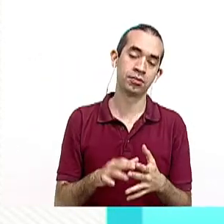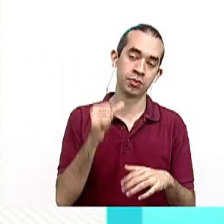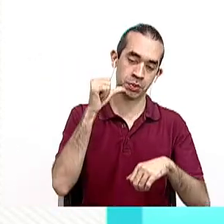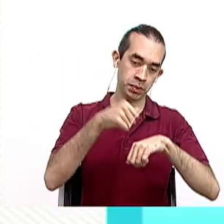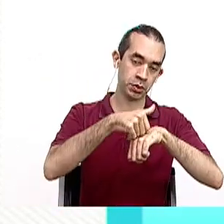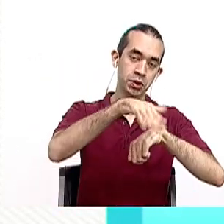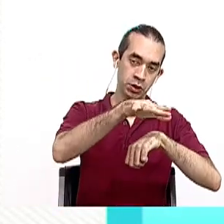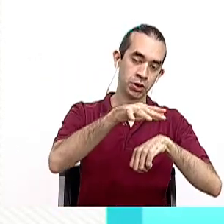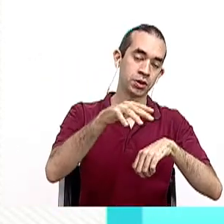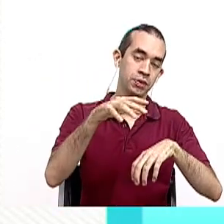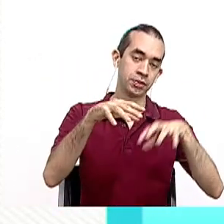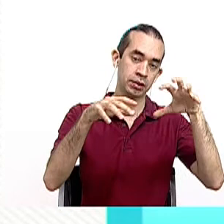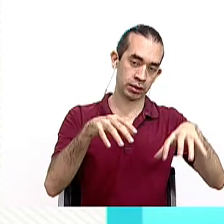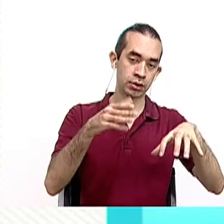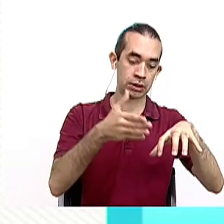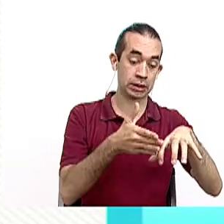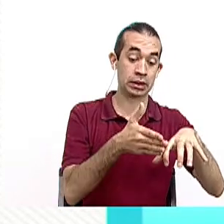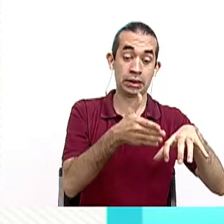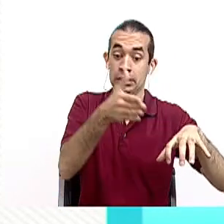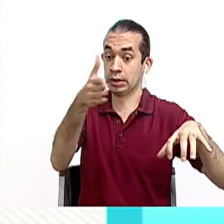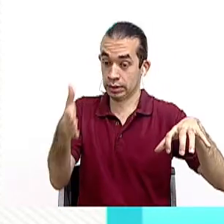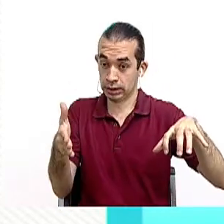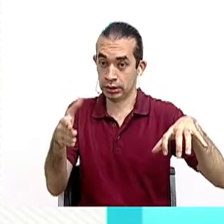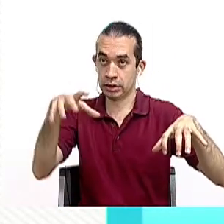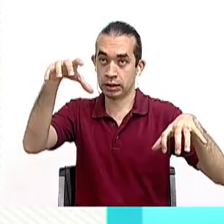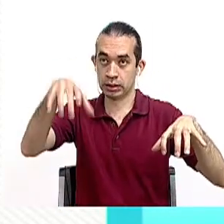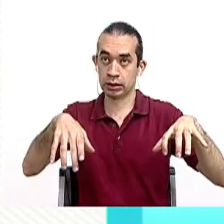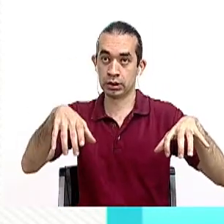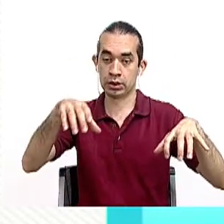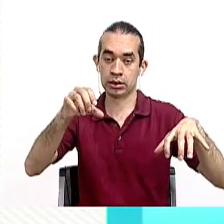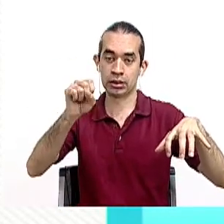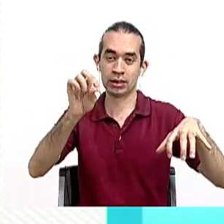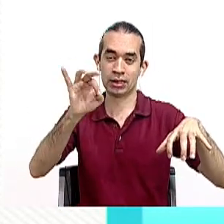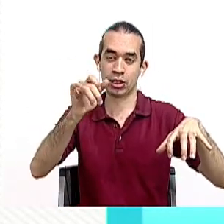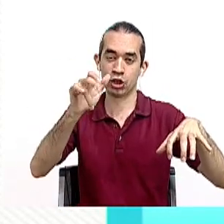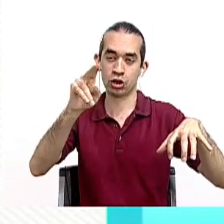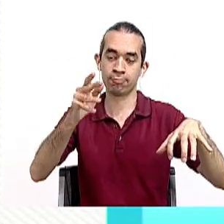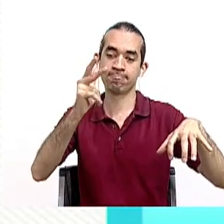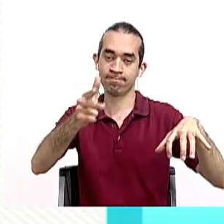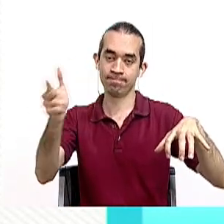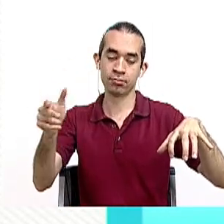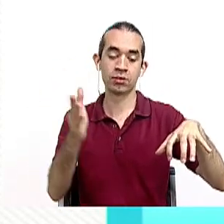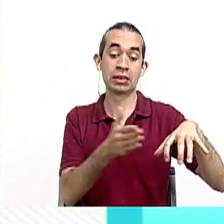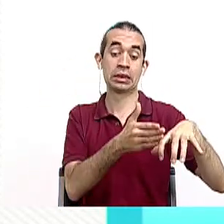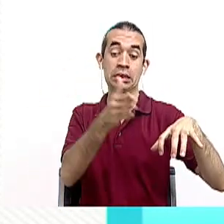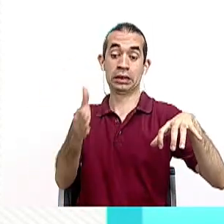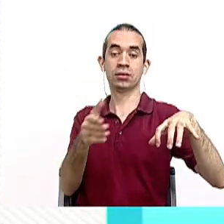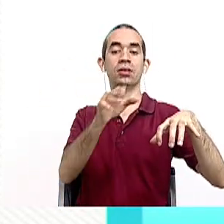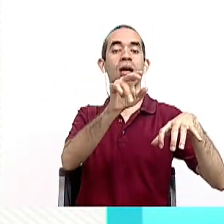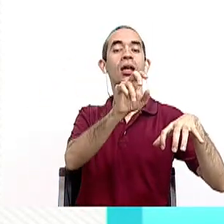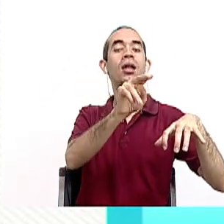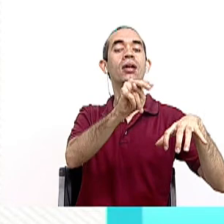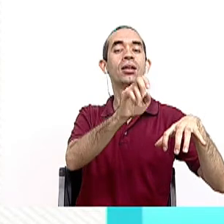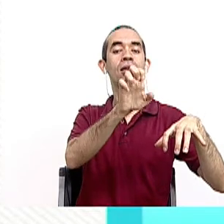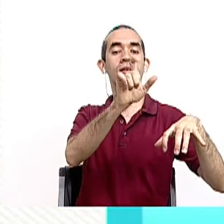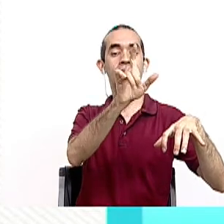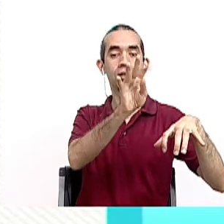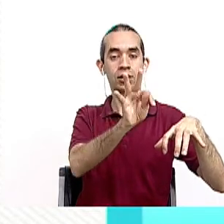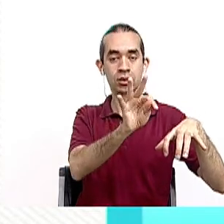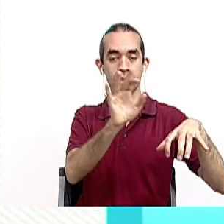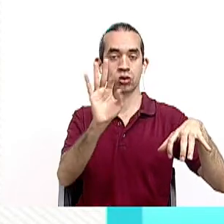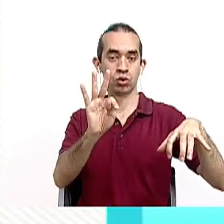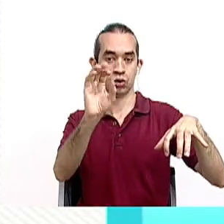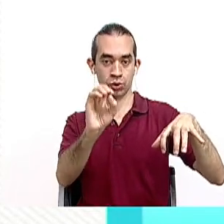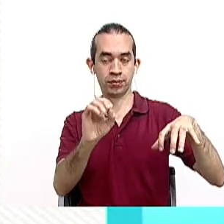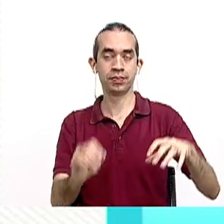a post office next to the station. Very good. It is next to the station.